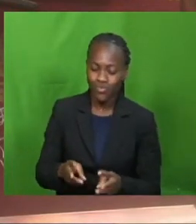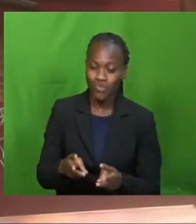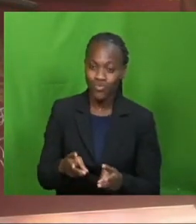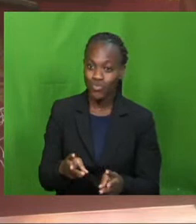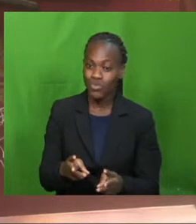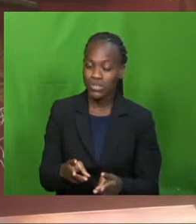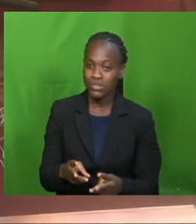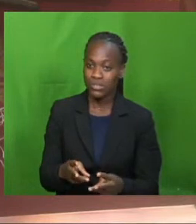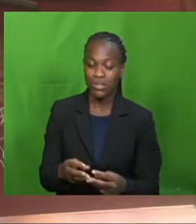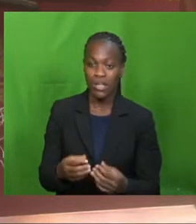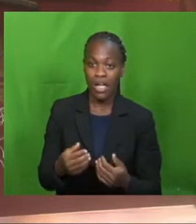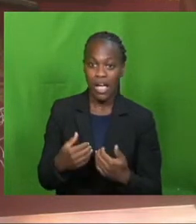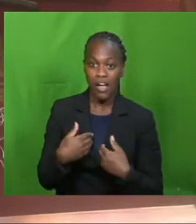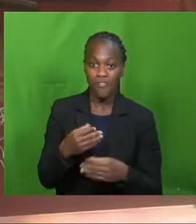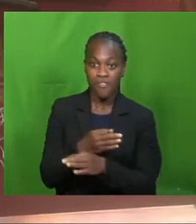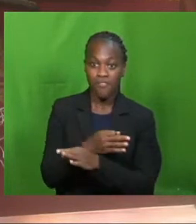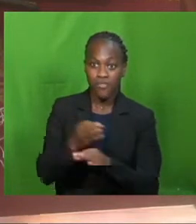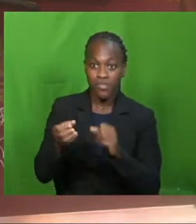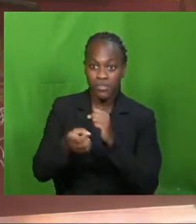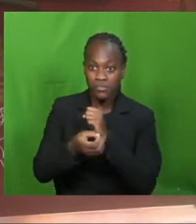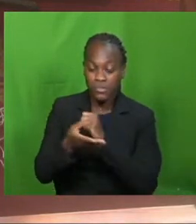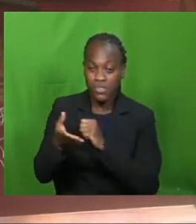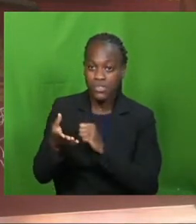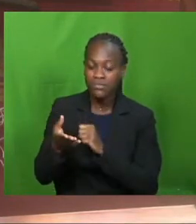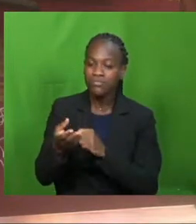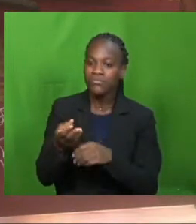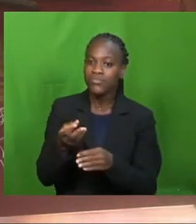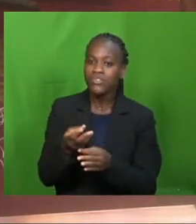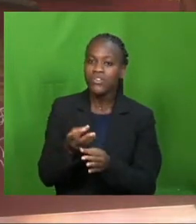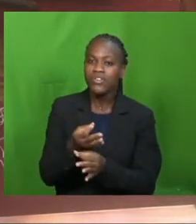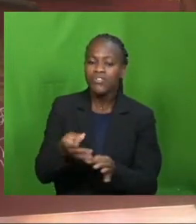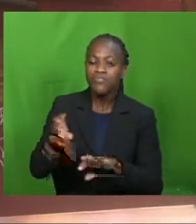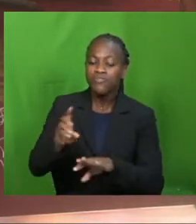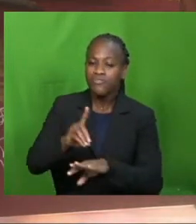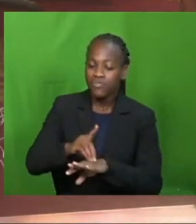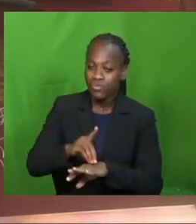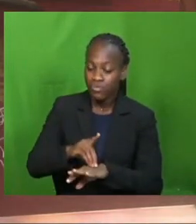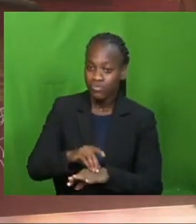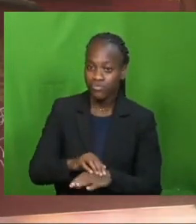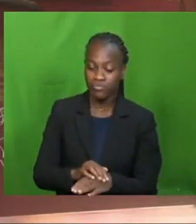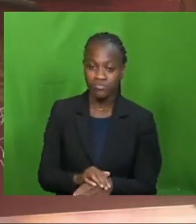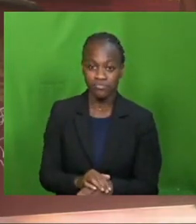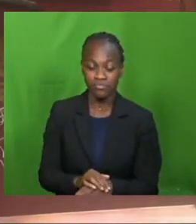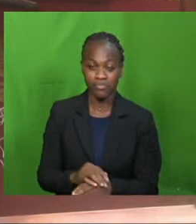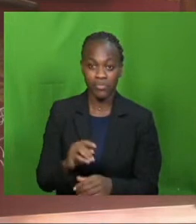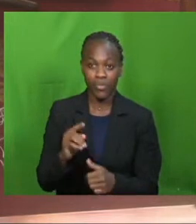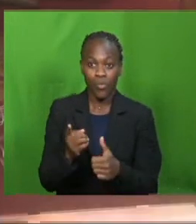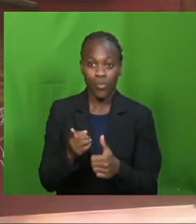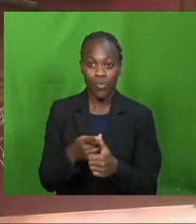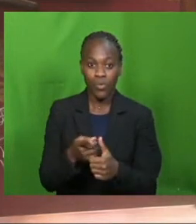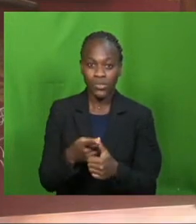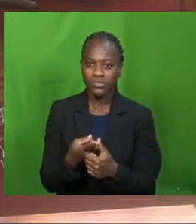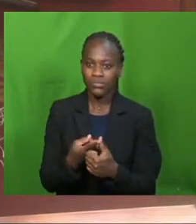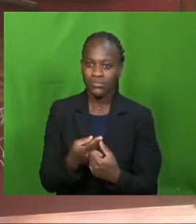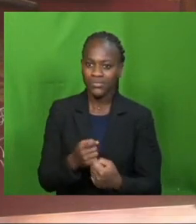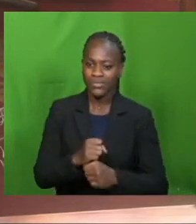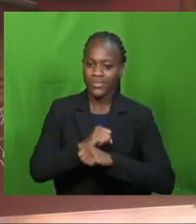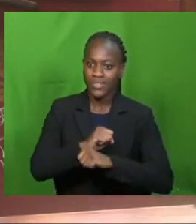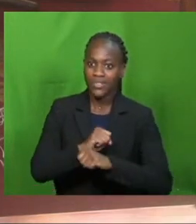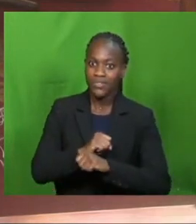country. One of such is the establishment of the coordinated mechanism on the safety of